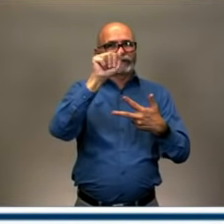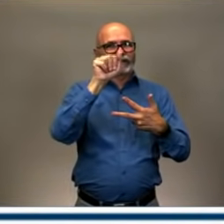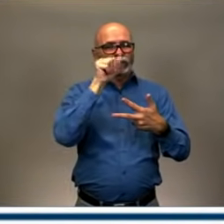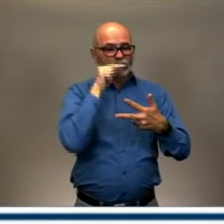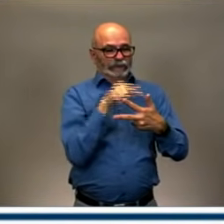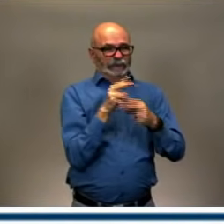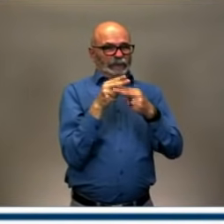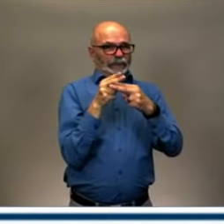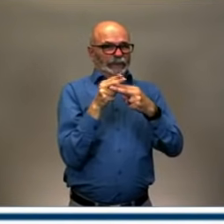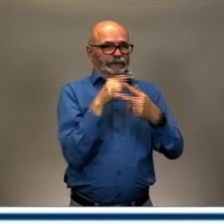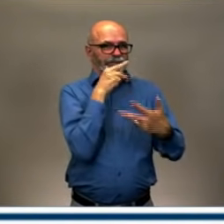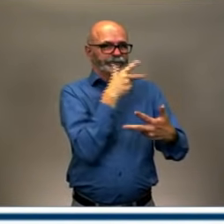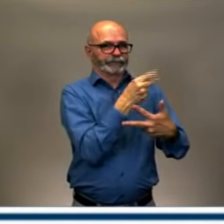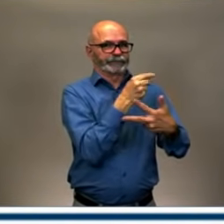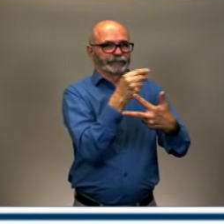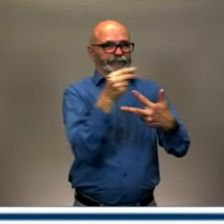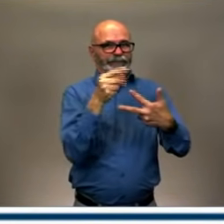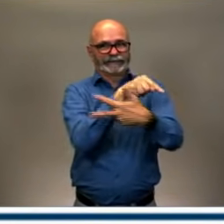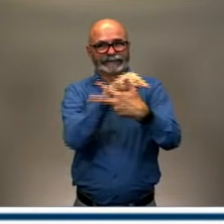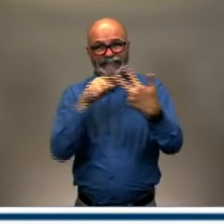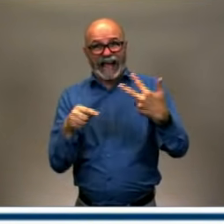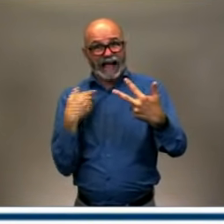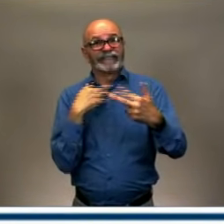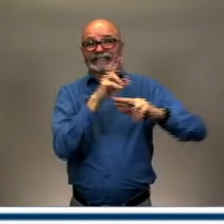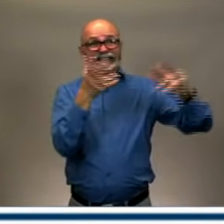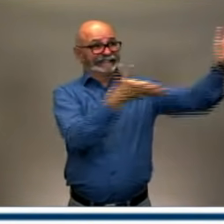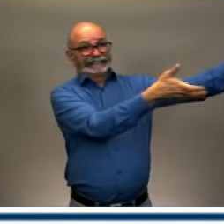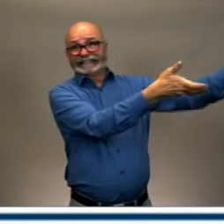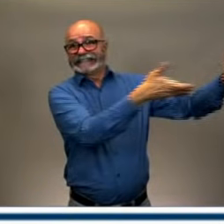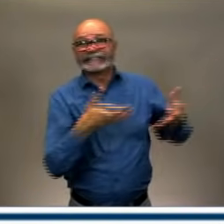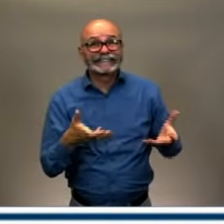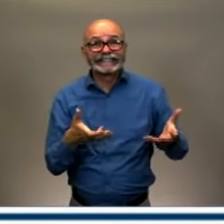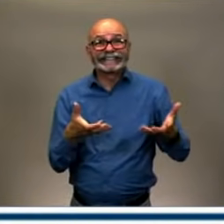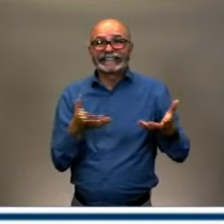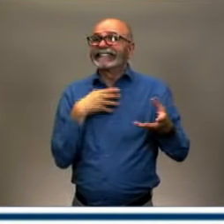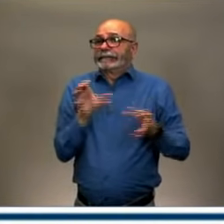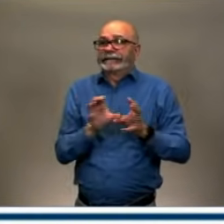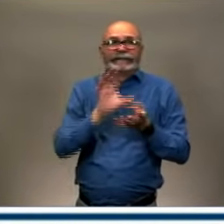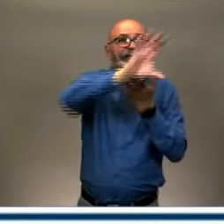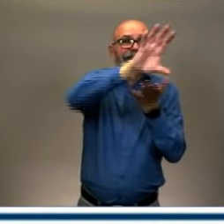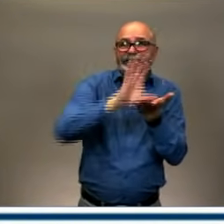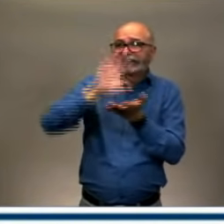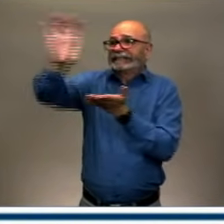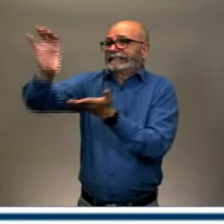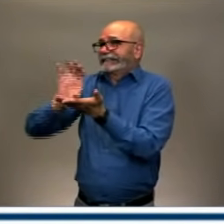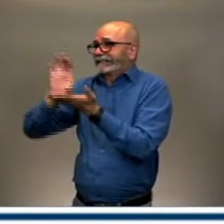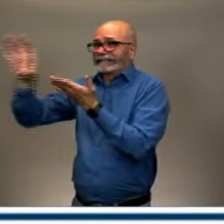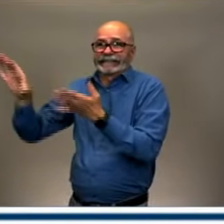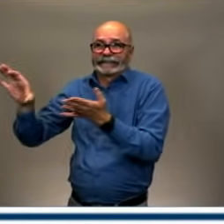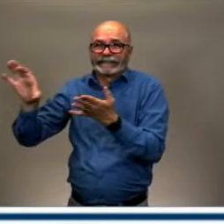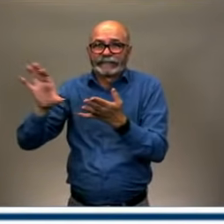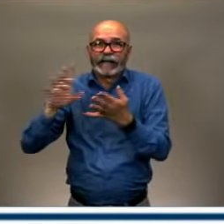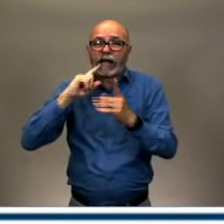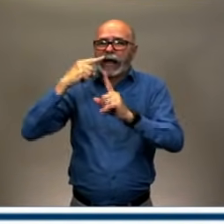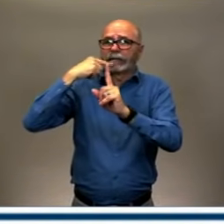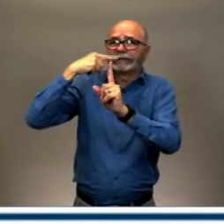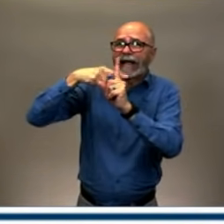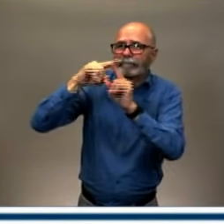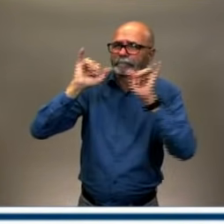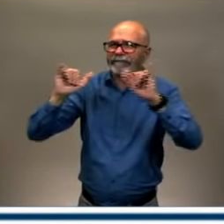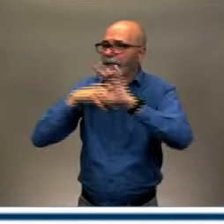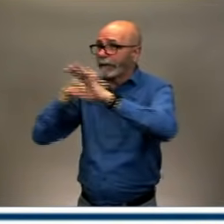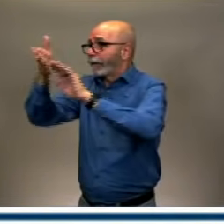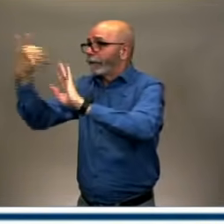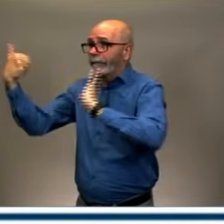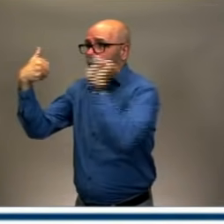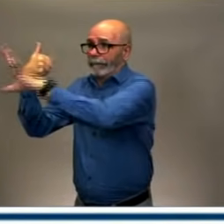place to ship this vaccine to the long-term care facilities while maintaining the appropriate temperature. So I'm pleased to say that